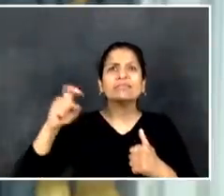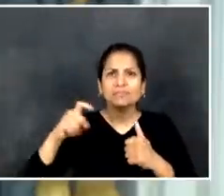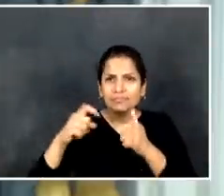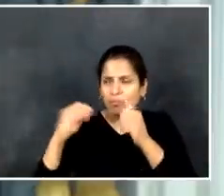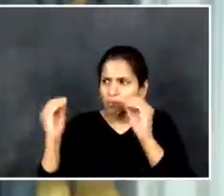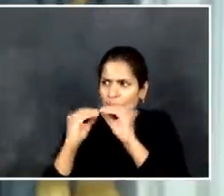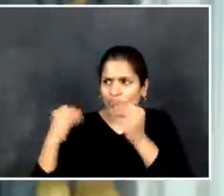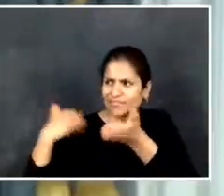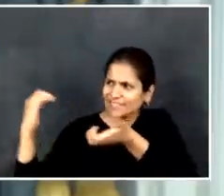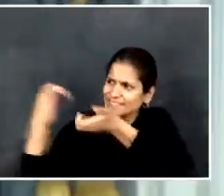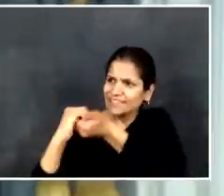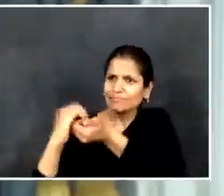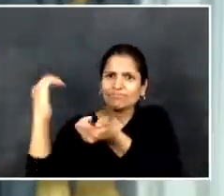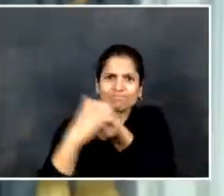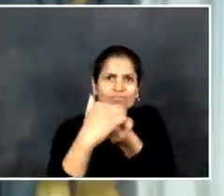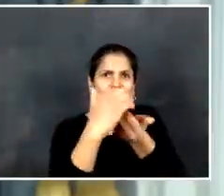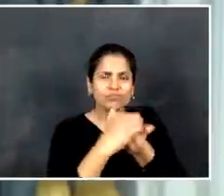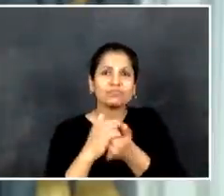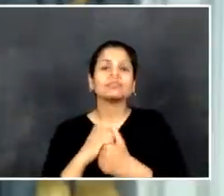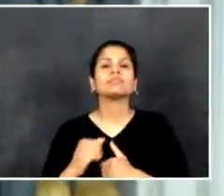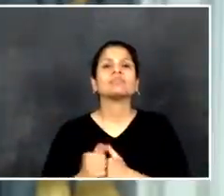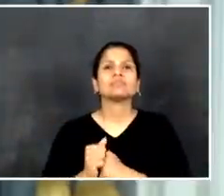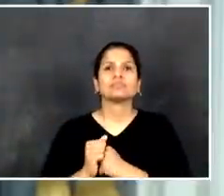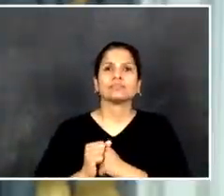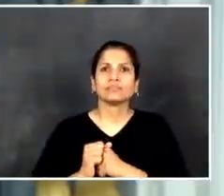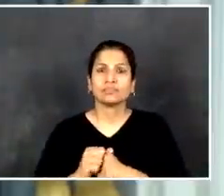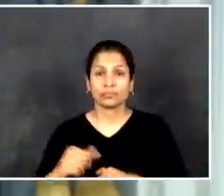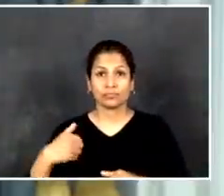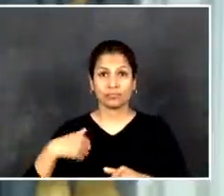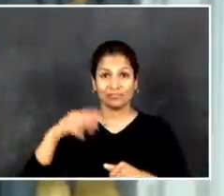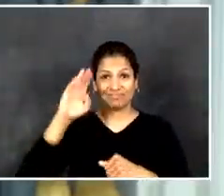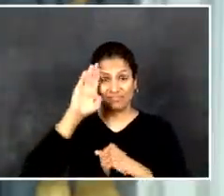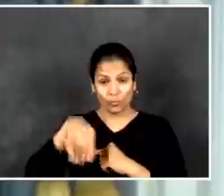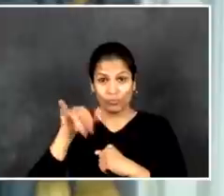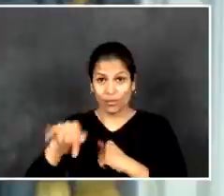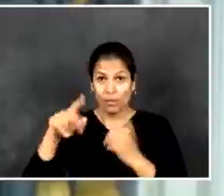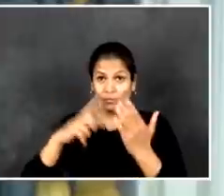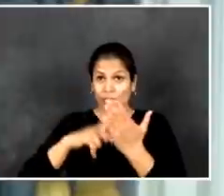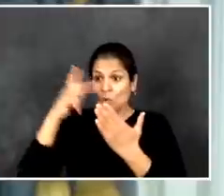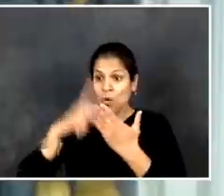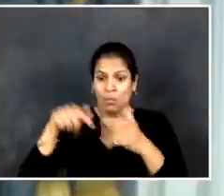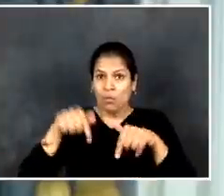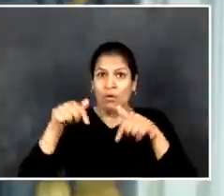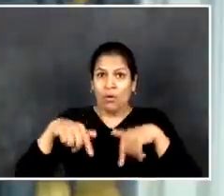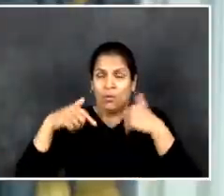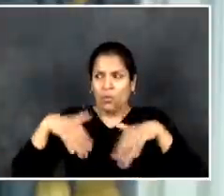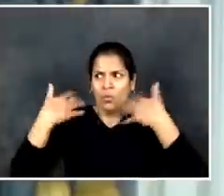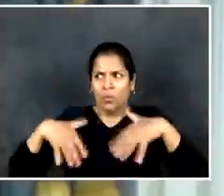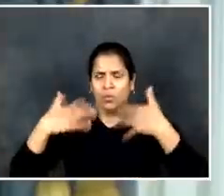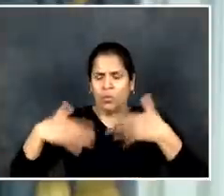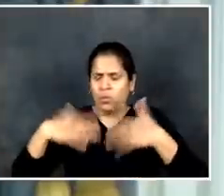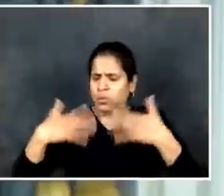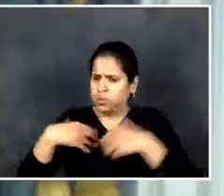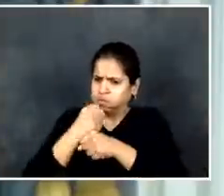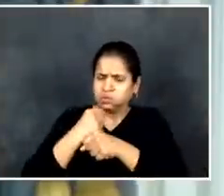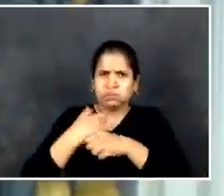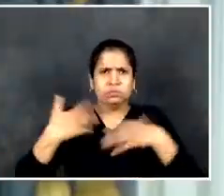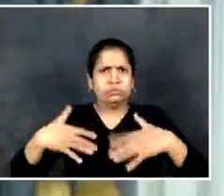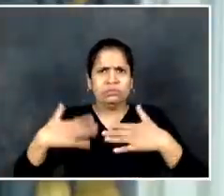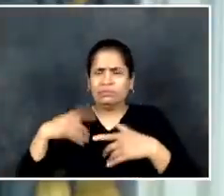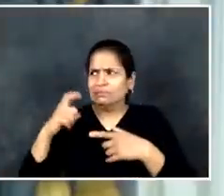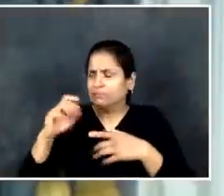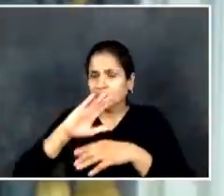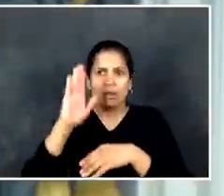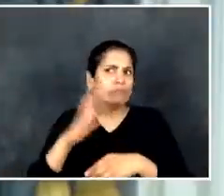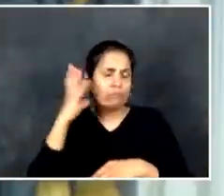don't think we ever knew at any given instance whether we were going to get this done in the time frame that we set out